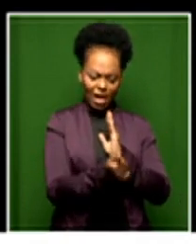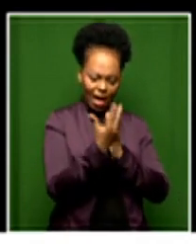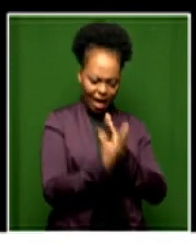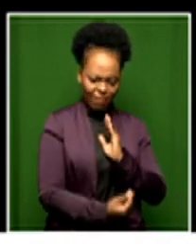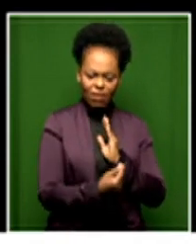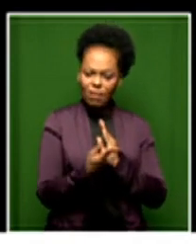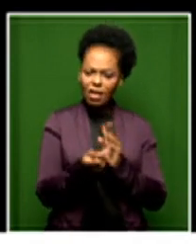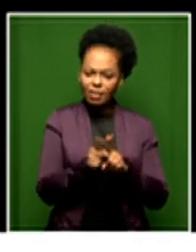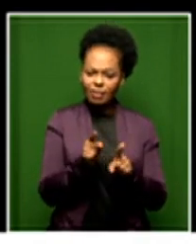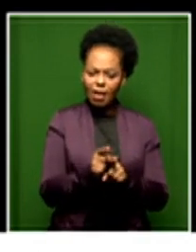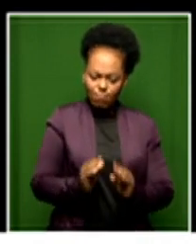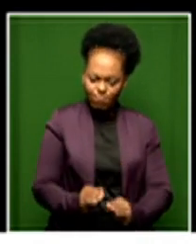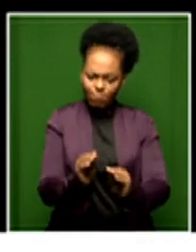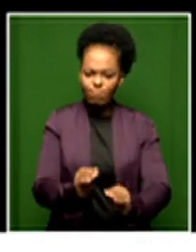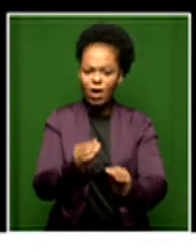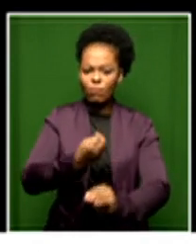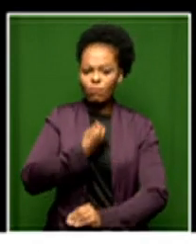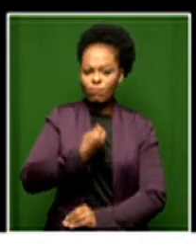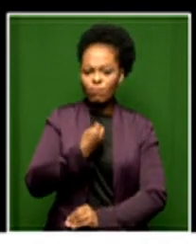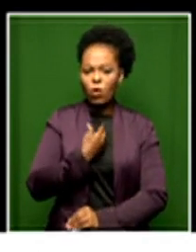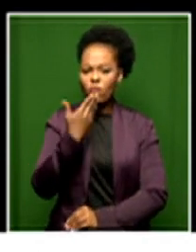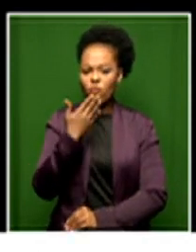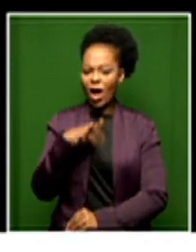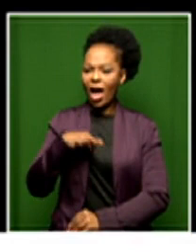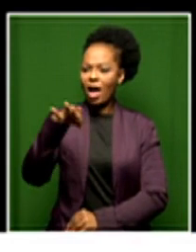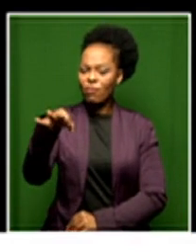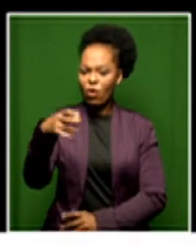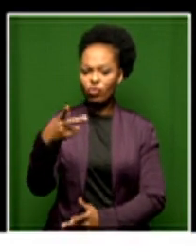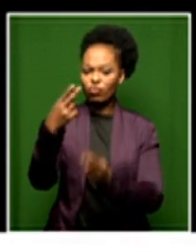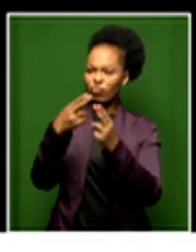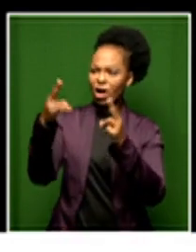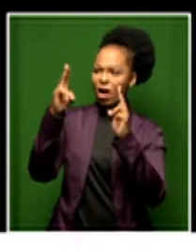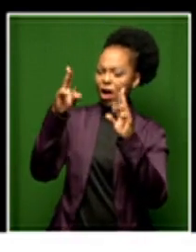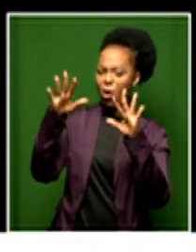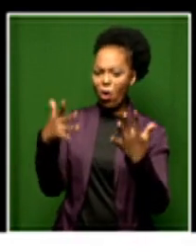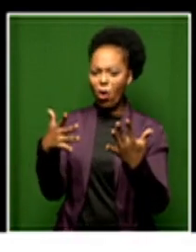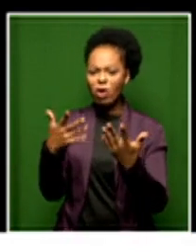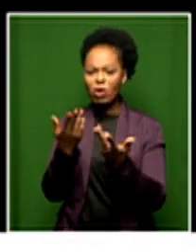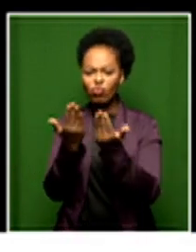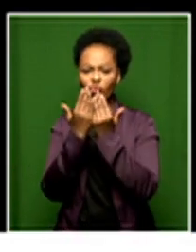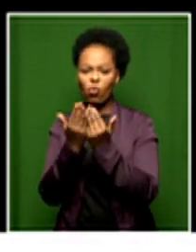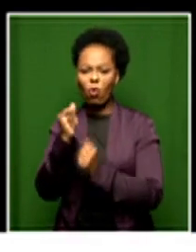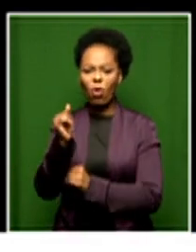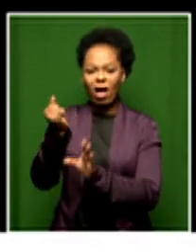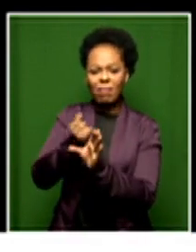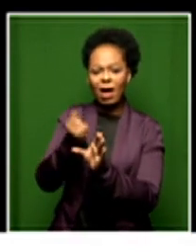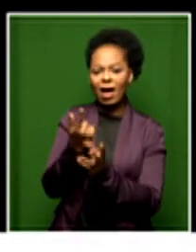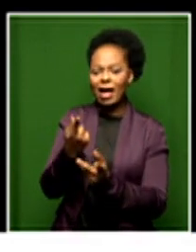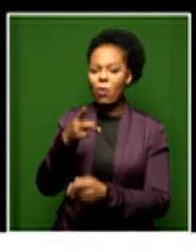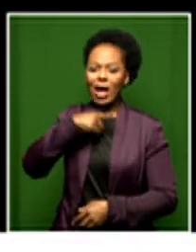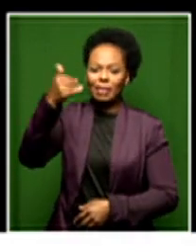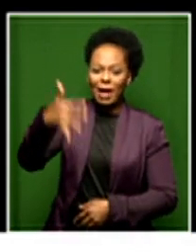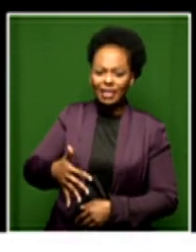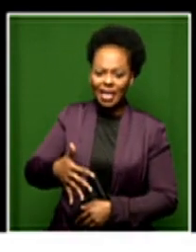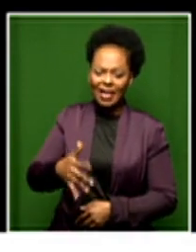to other young coming chefs who can't afford to go to culinary schools that are so expensive. So